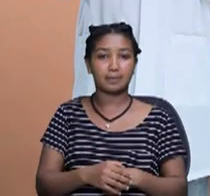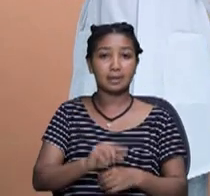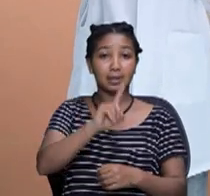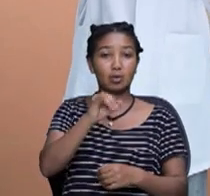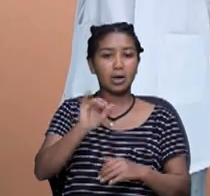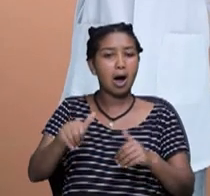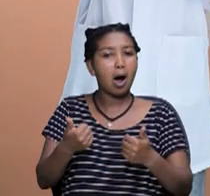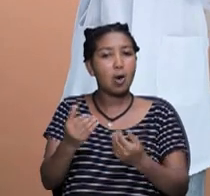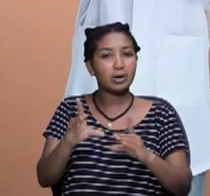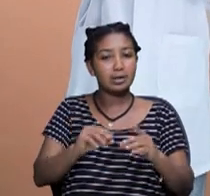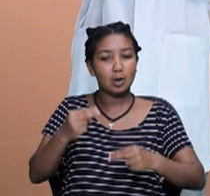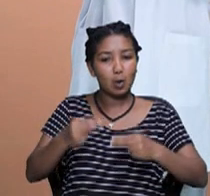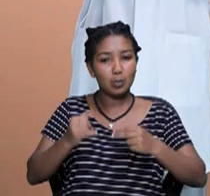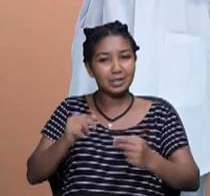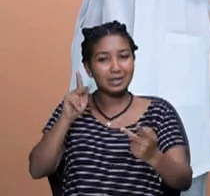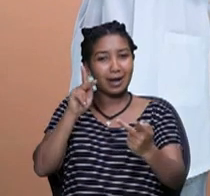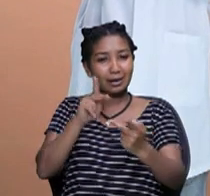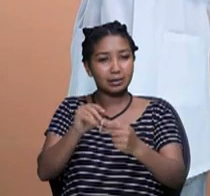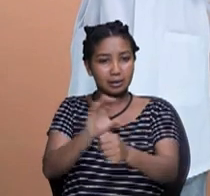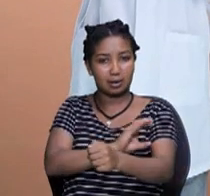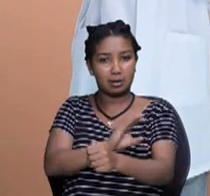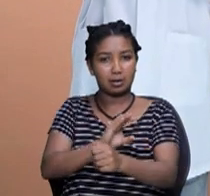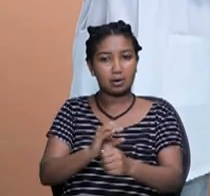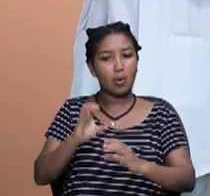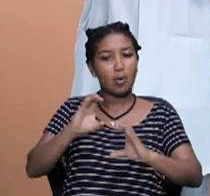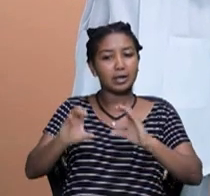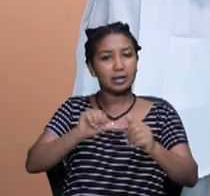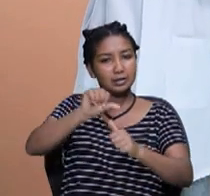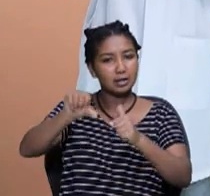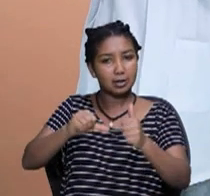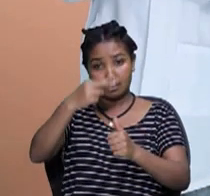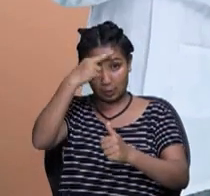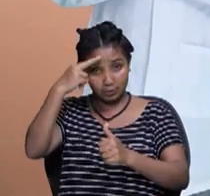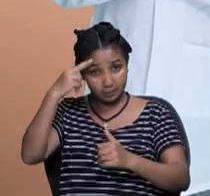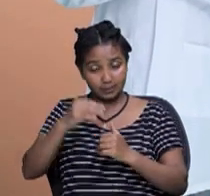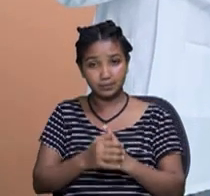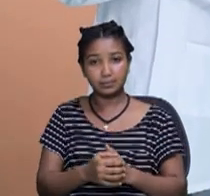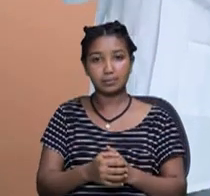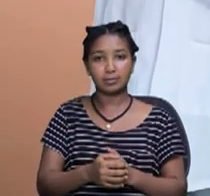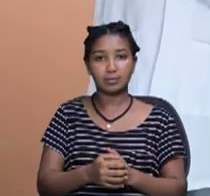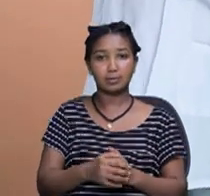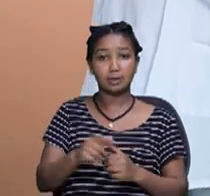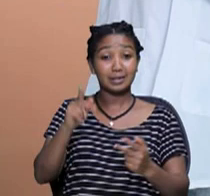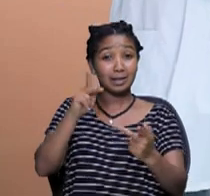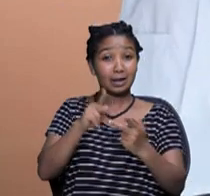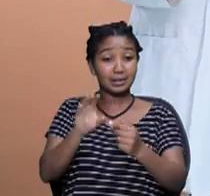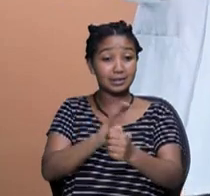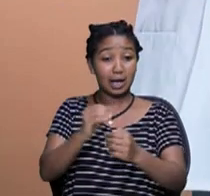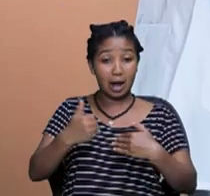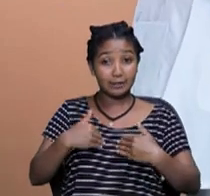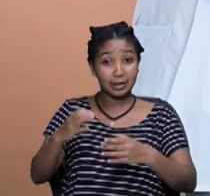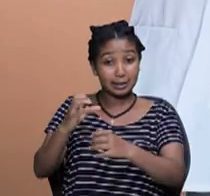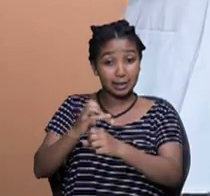The question is, how does the hormone in the target cell communicate? Because the target cell have